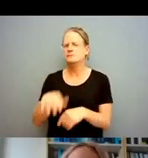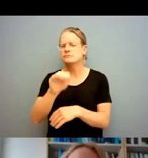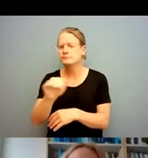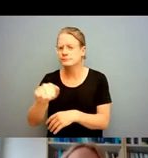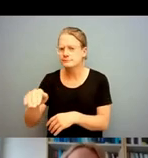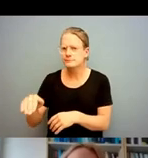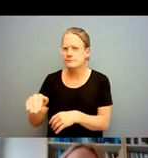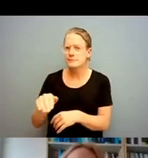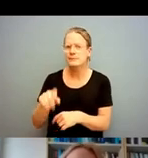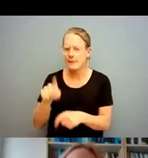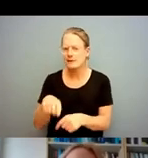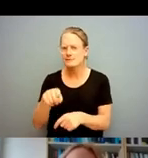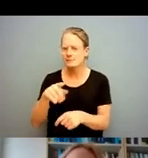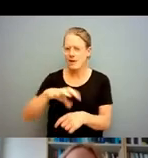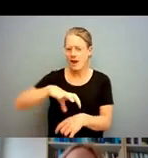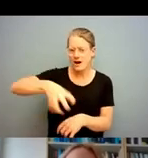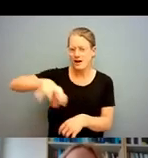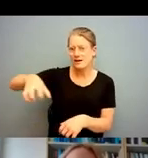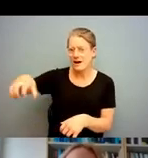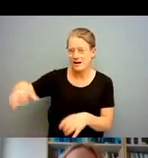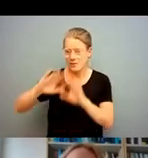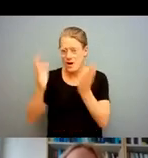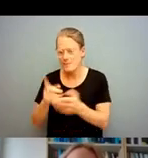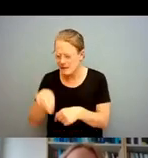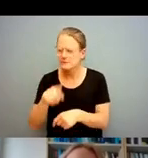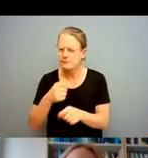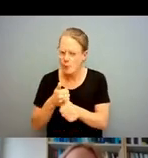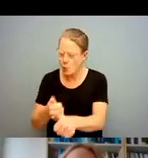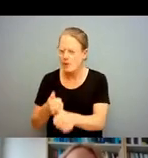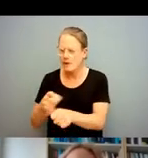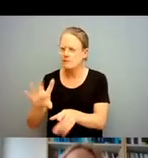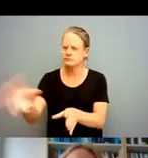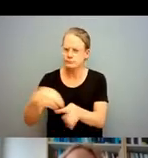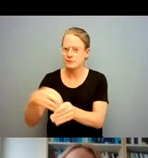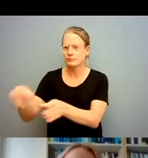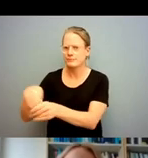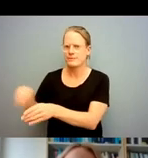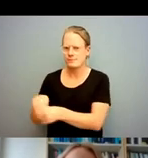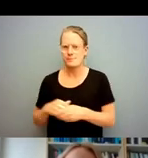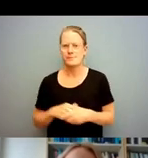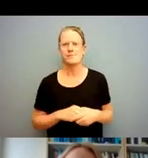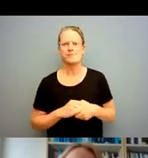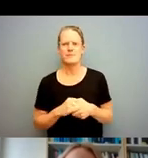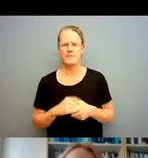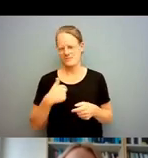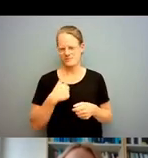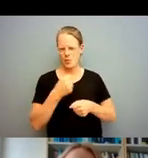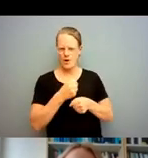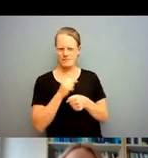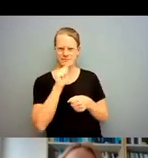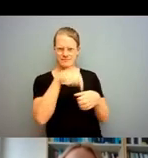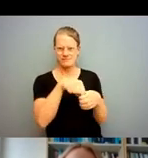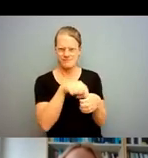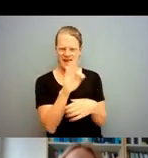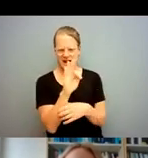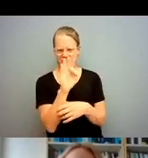And then you have the body which I'm a member of, that's the Expert Mechanism on the Rights of Indigenous Peoples, or as